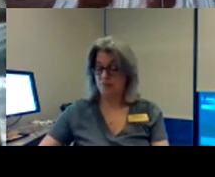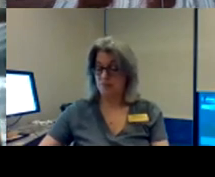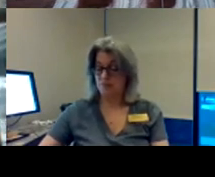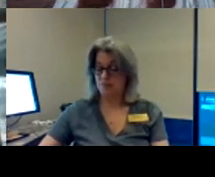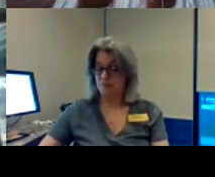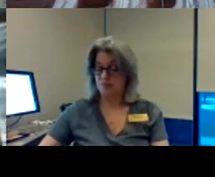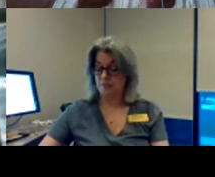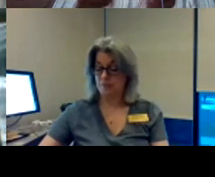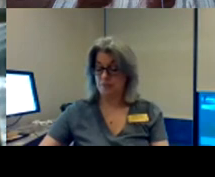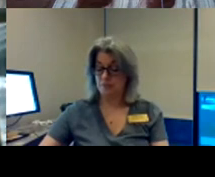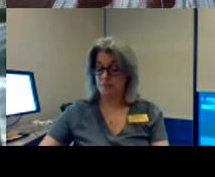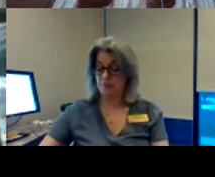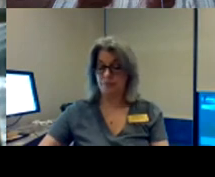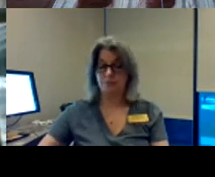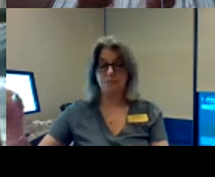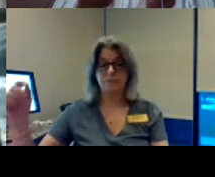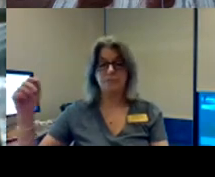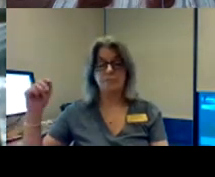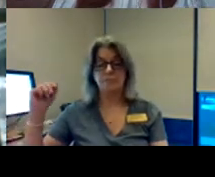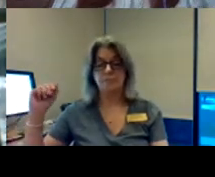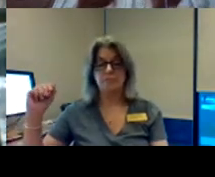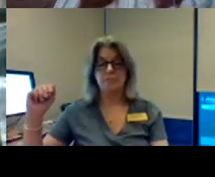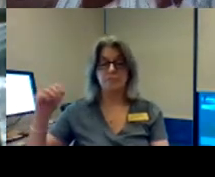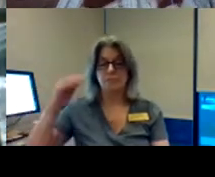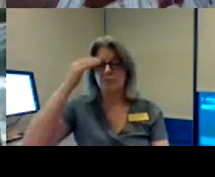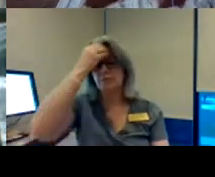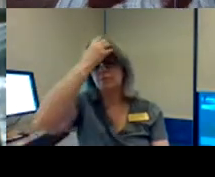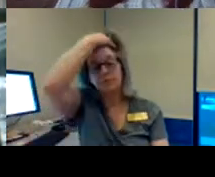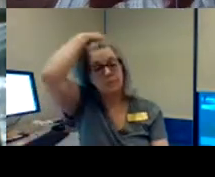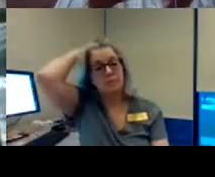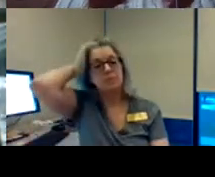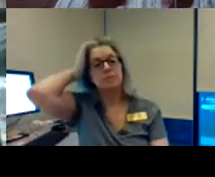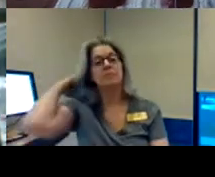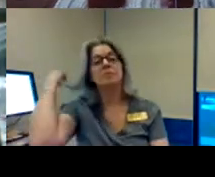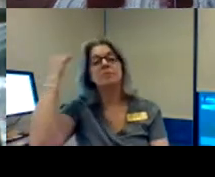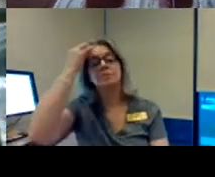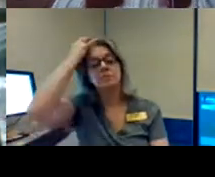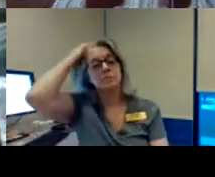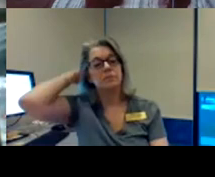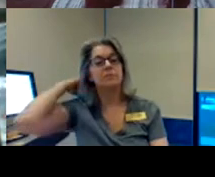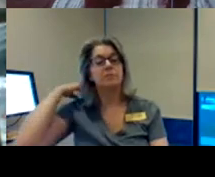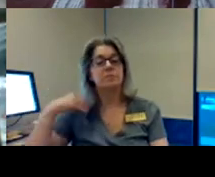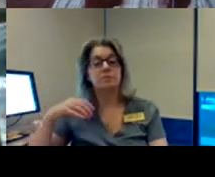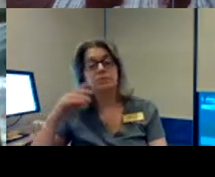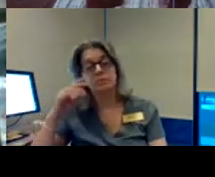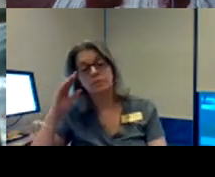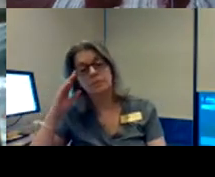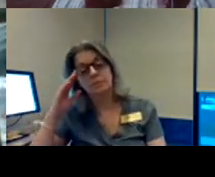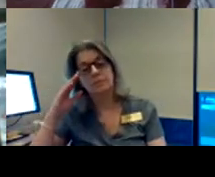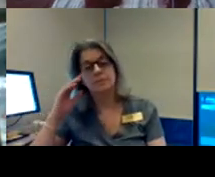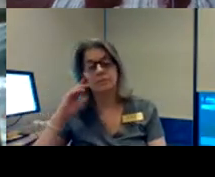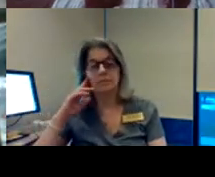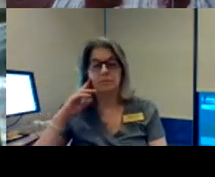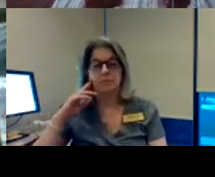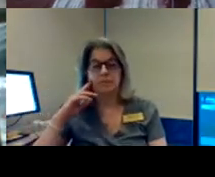and if there is a historical marker in front of the house that she lived at the end of her life. And if you just go